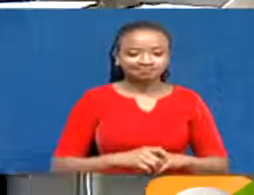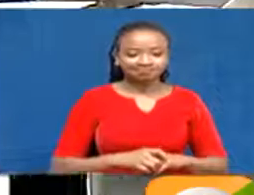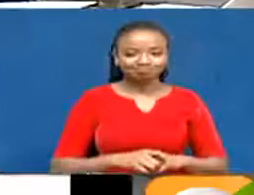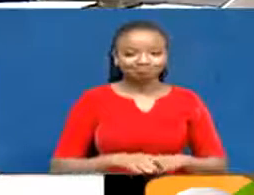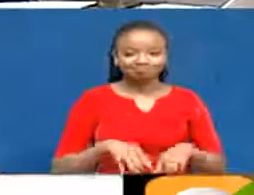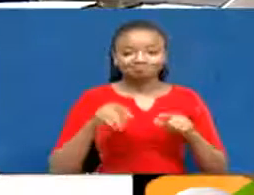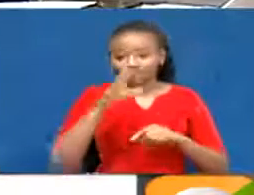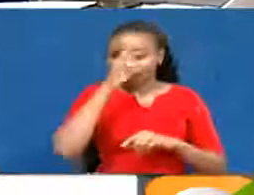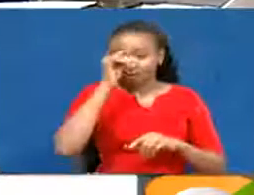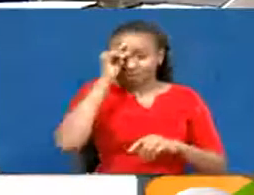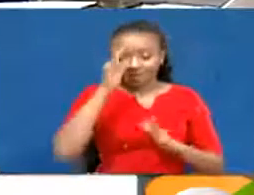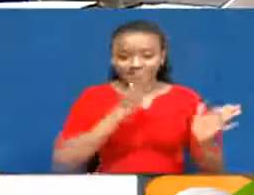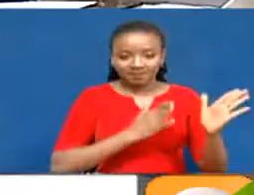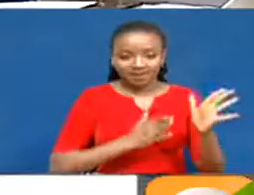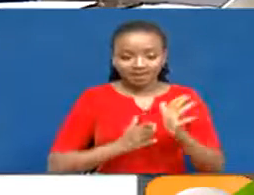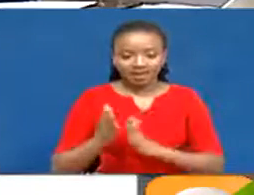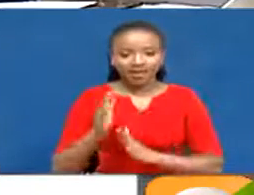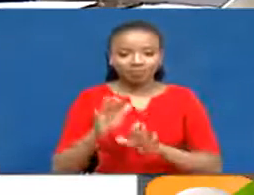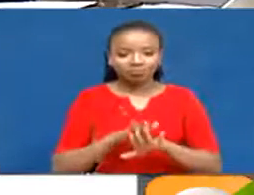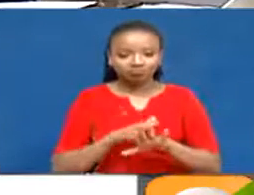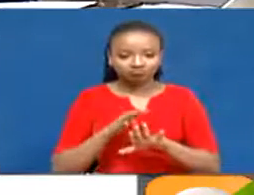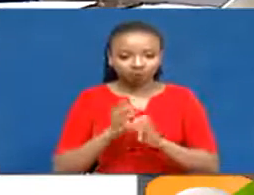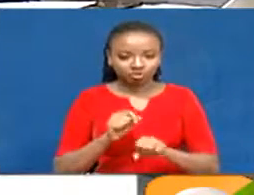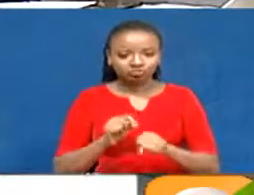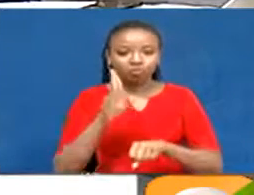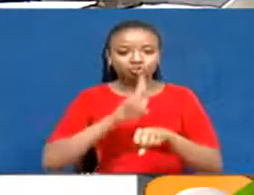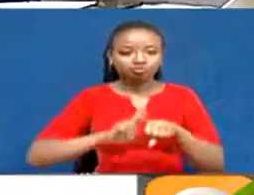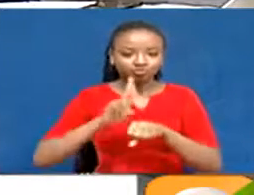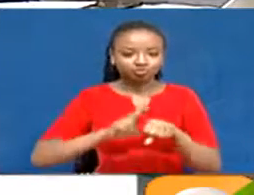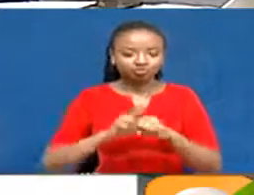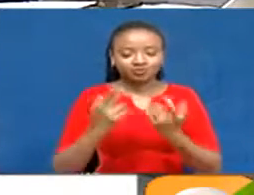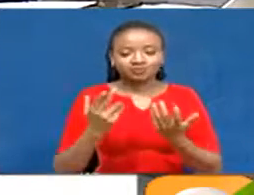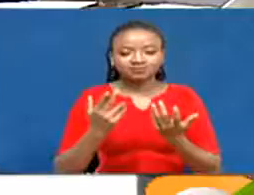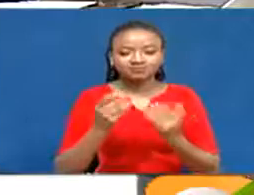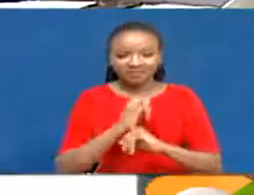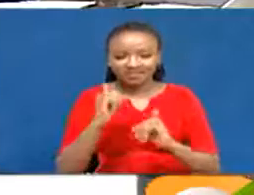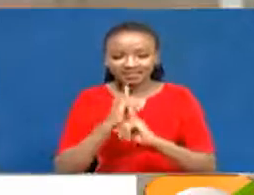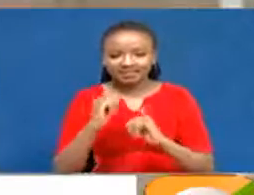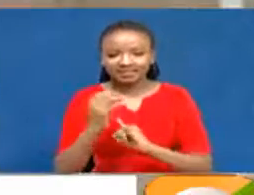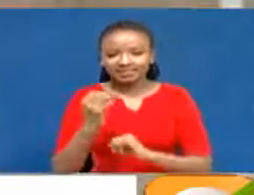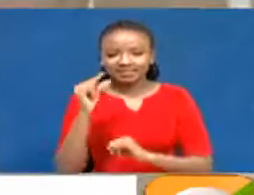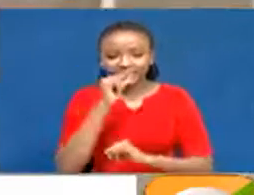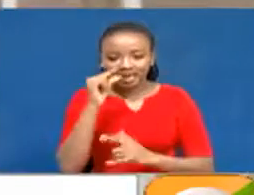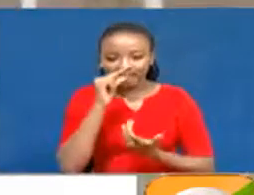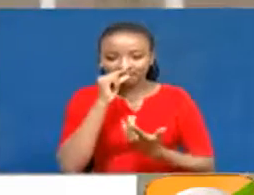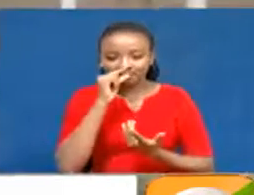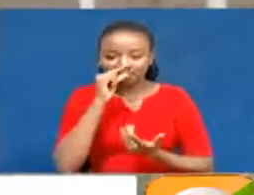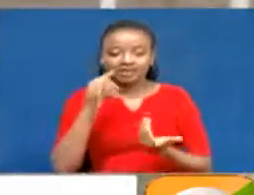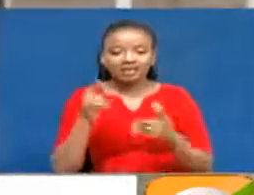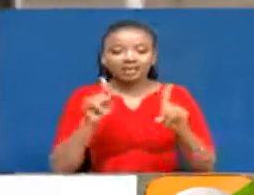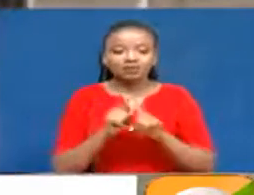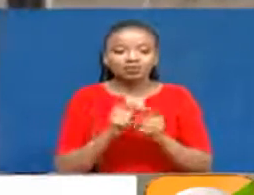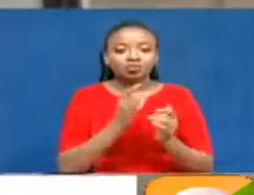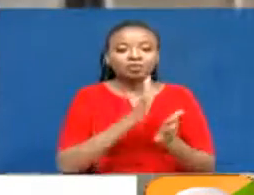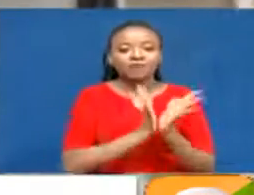The government plans to gradually phase out use of biofuels in the country by 2028. So the government further plans to transition all